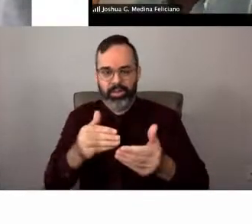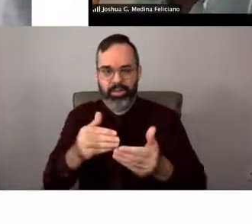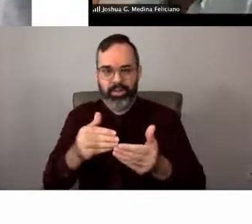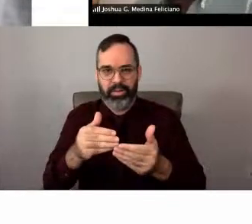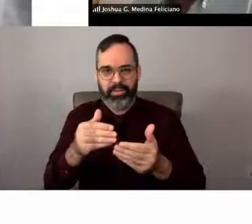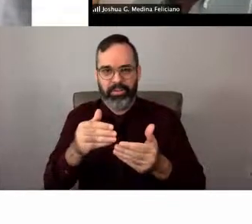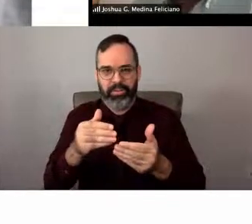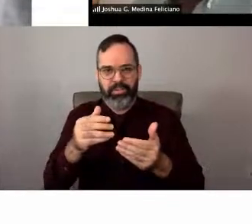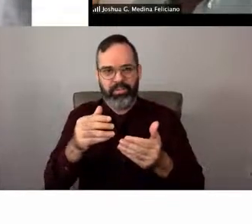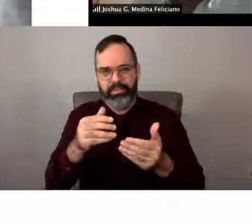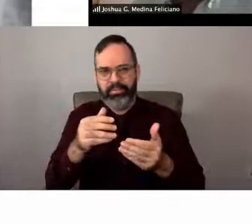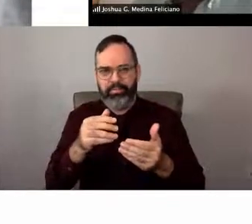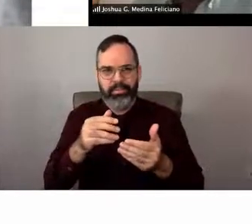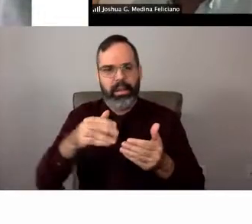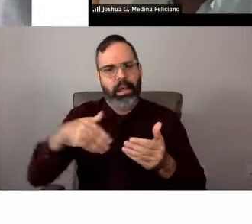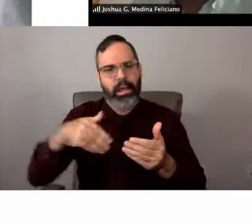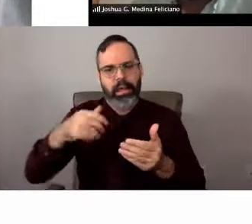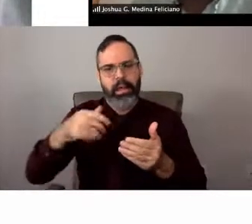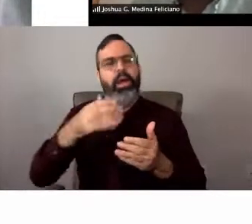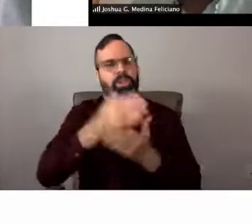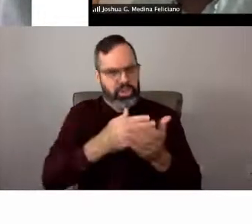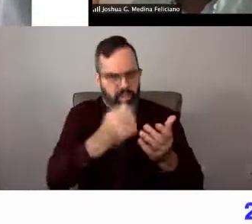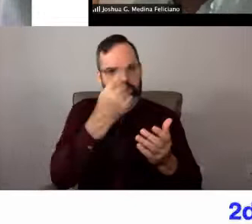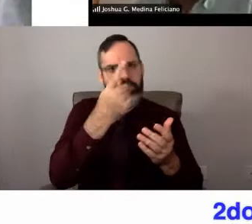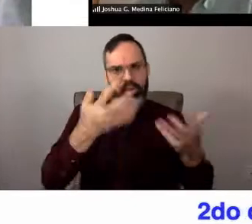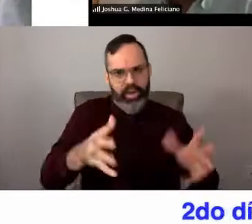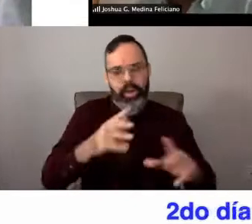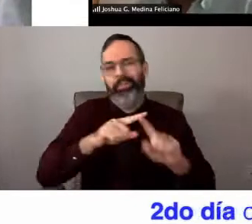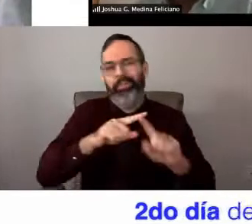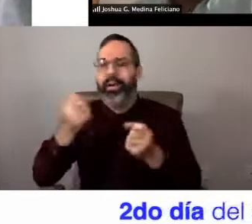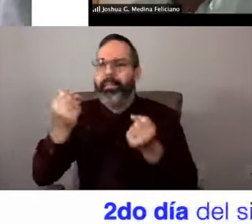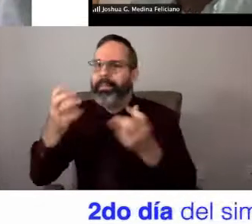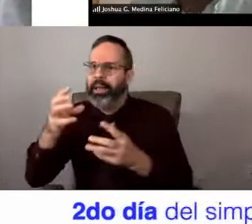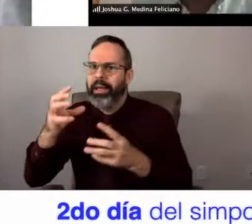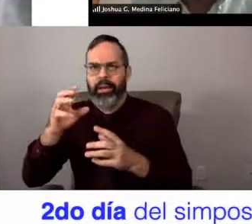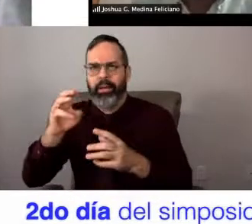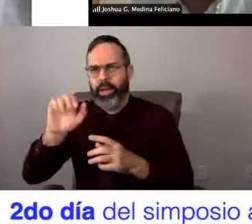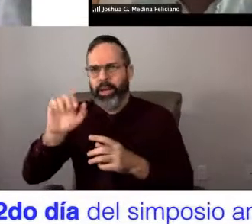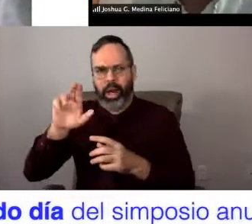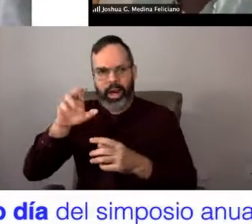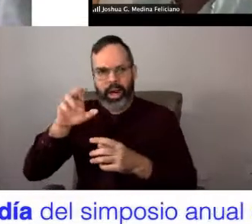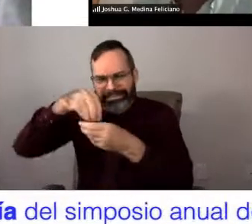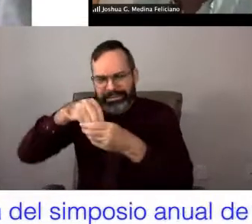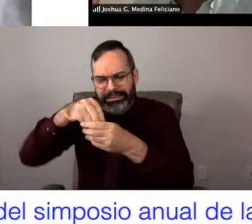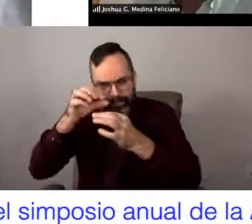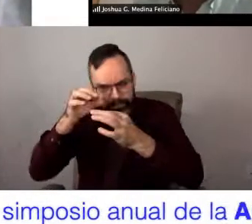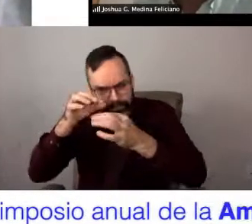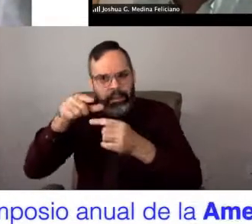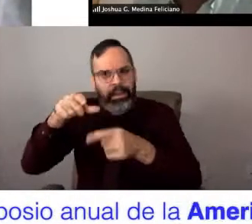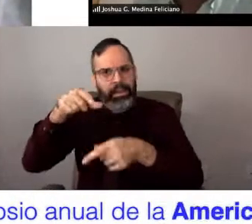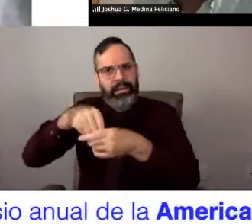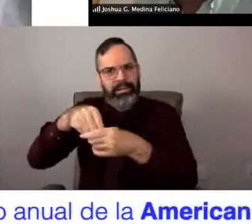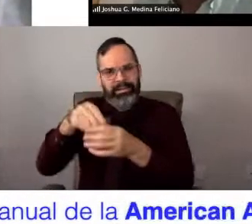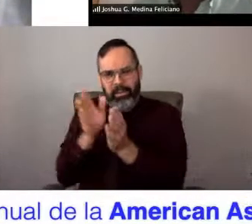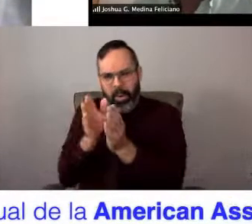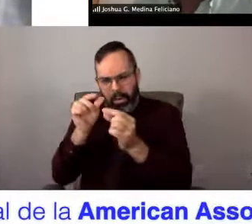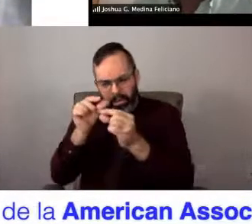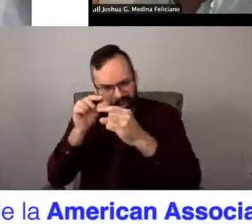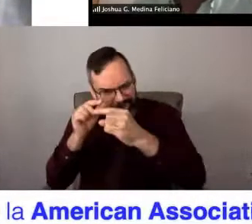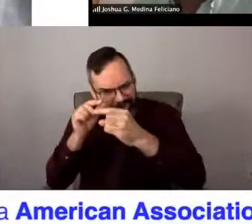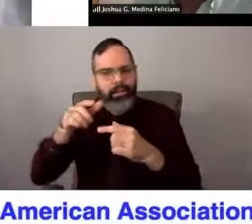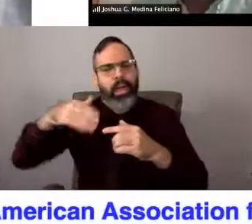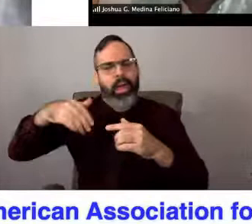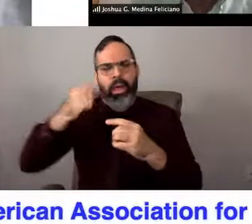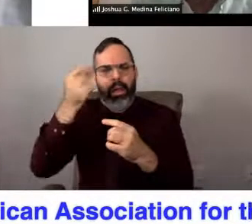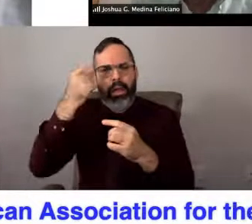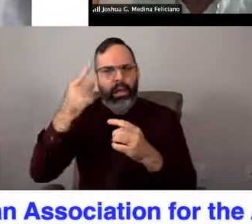However, many of the molecular aspects are still unknown. So that brings us to our objective, which